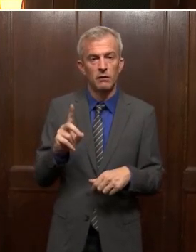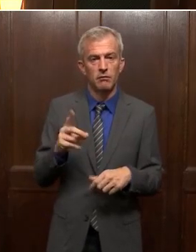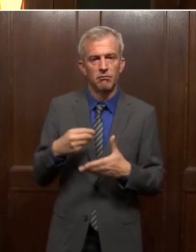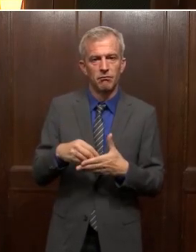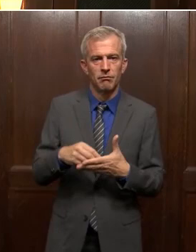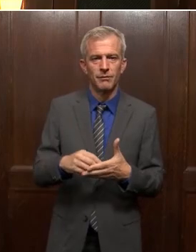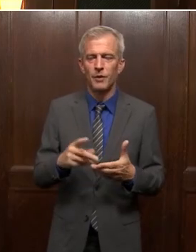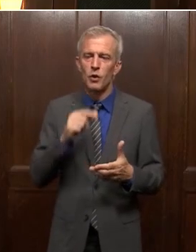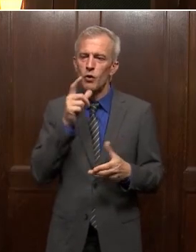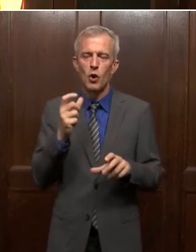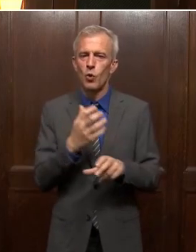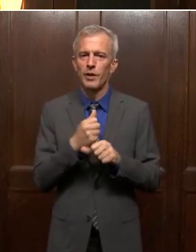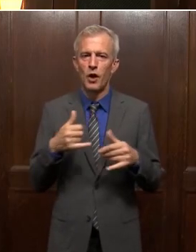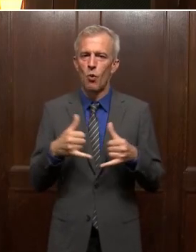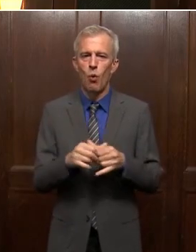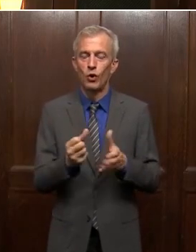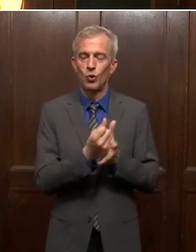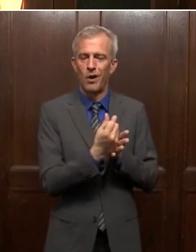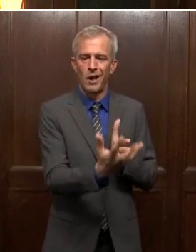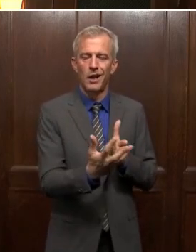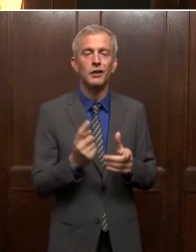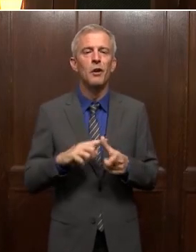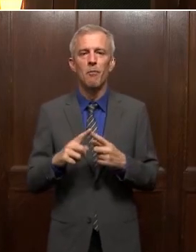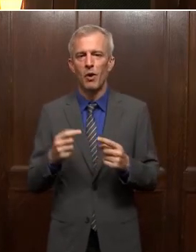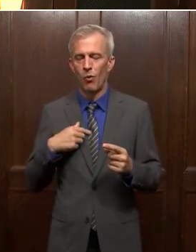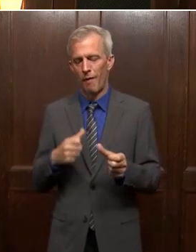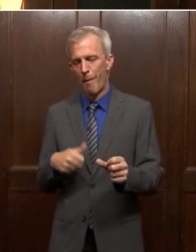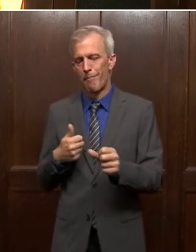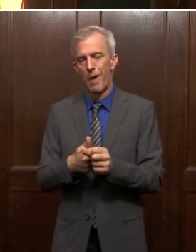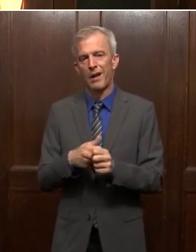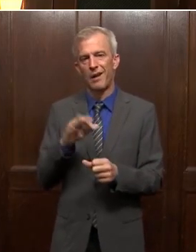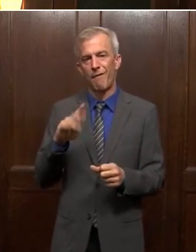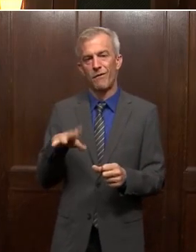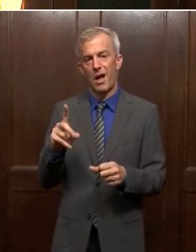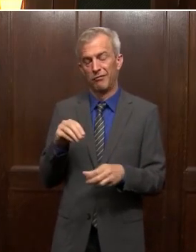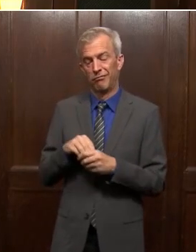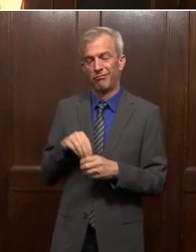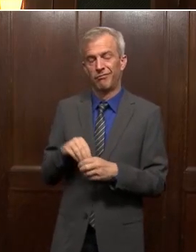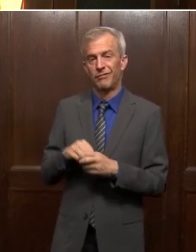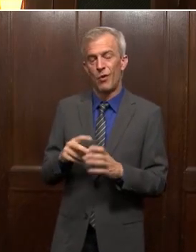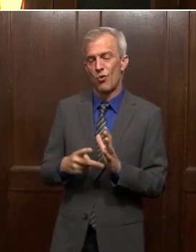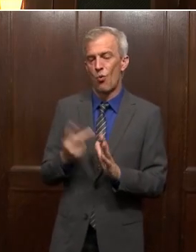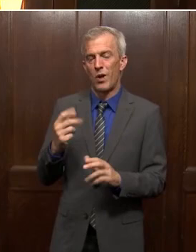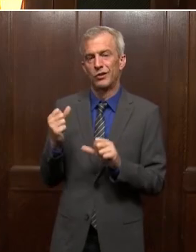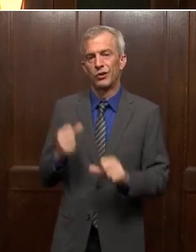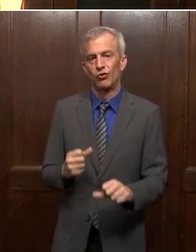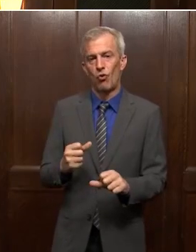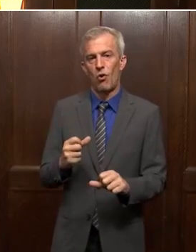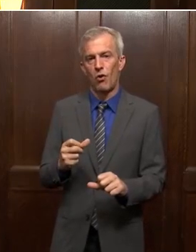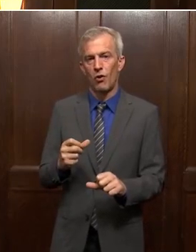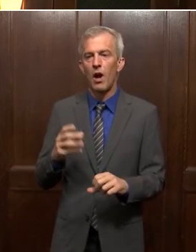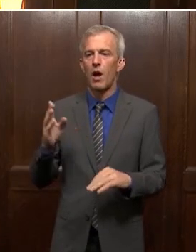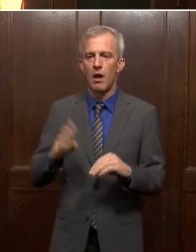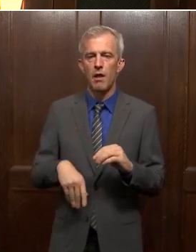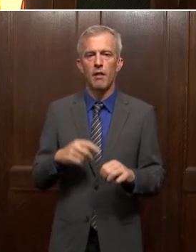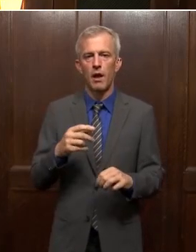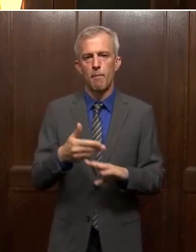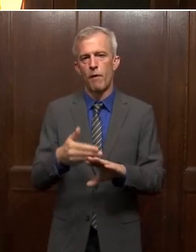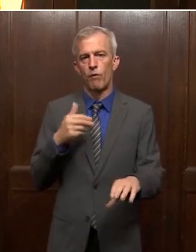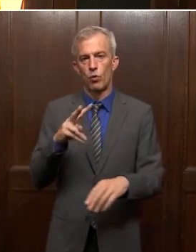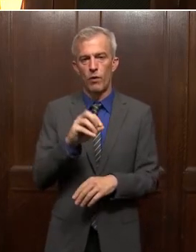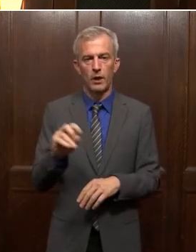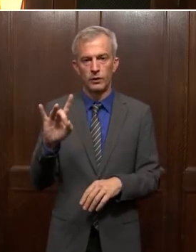no headlines, but we built up a reserve fund that's twice as strong today as the city was before the 2008 Great